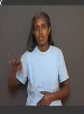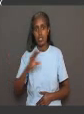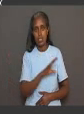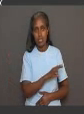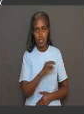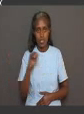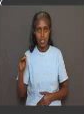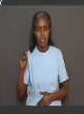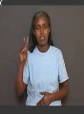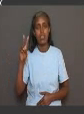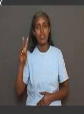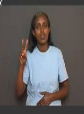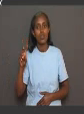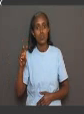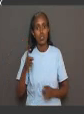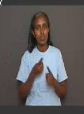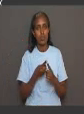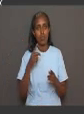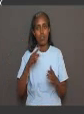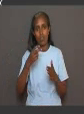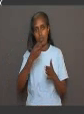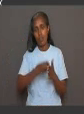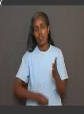and 20 for value.